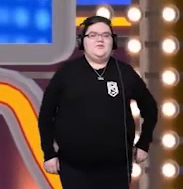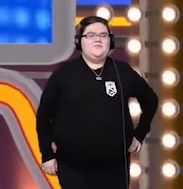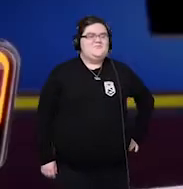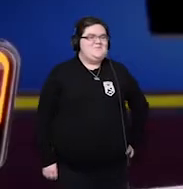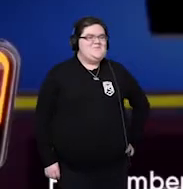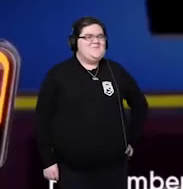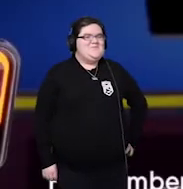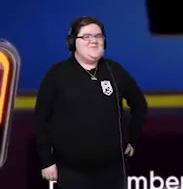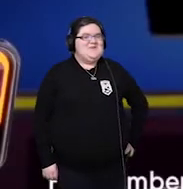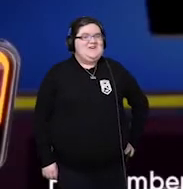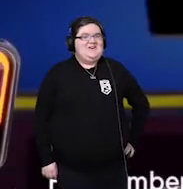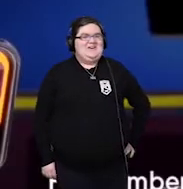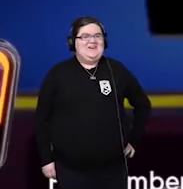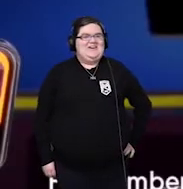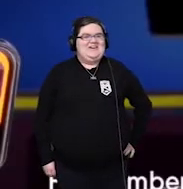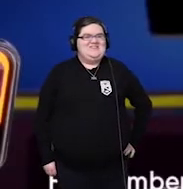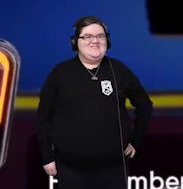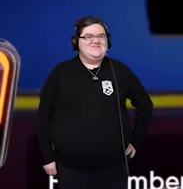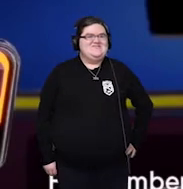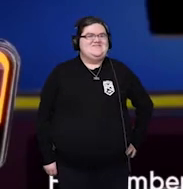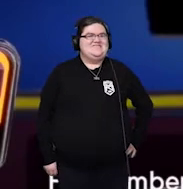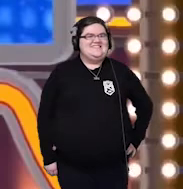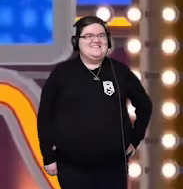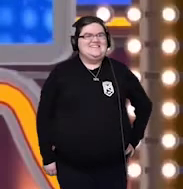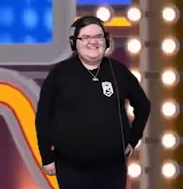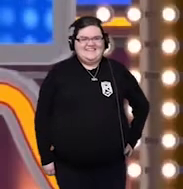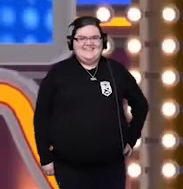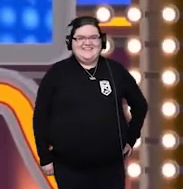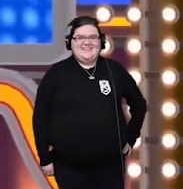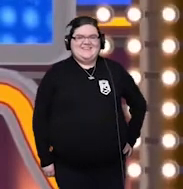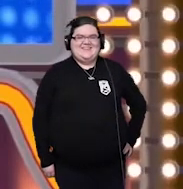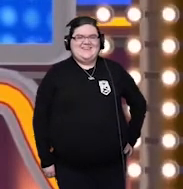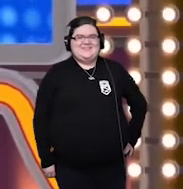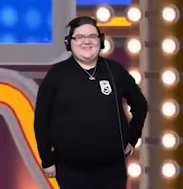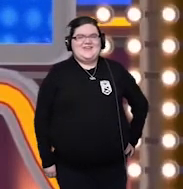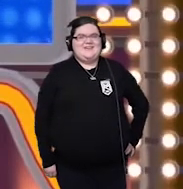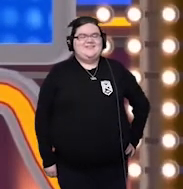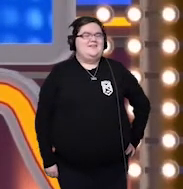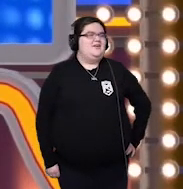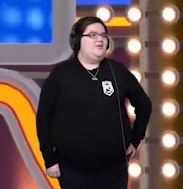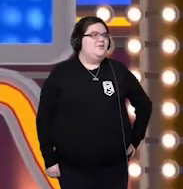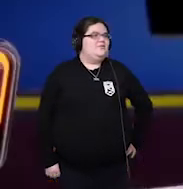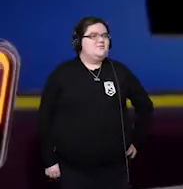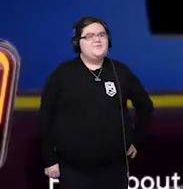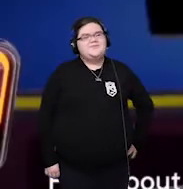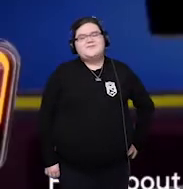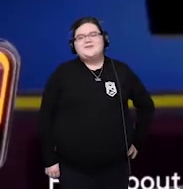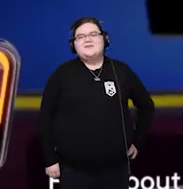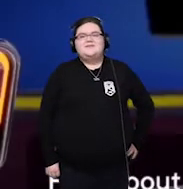Underage. Oh. Yeah, I guess this kind of thing almost didn't go that way. It's just yeah. Understand.